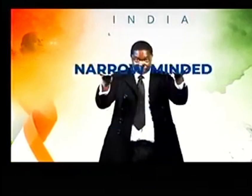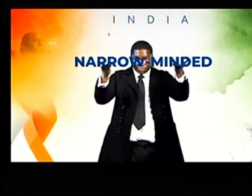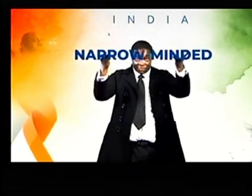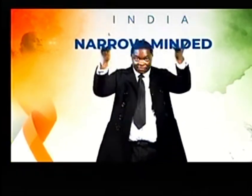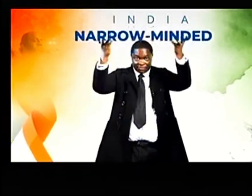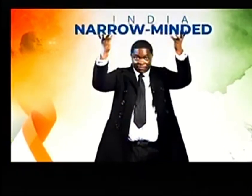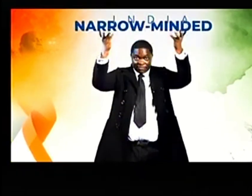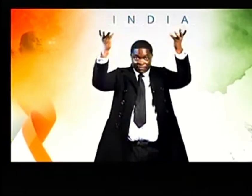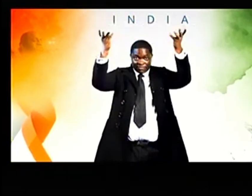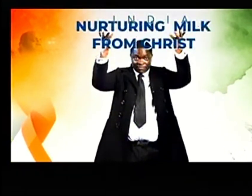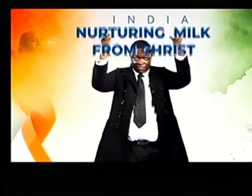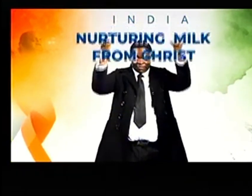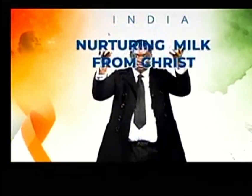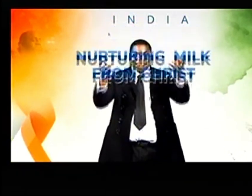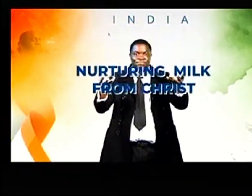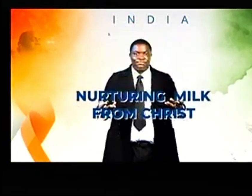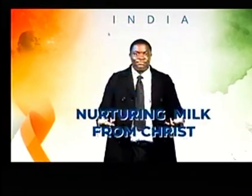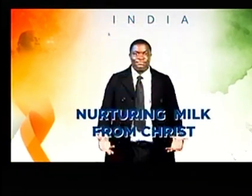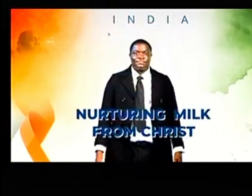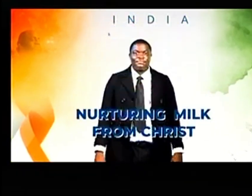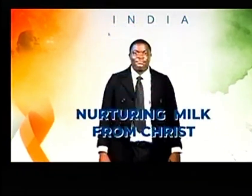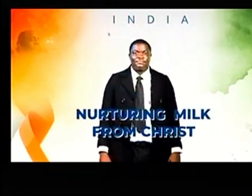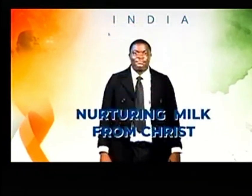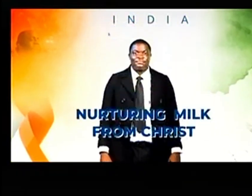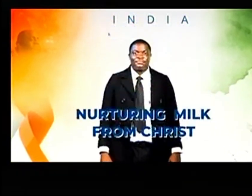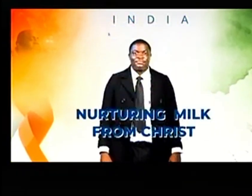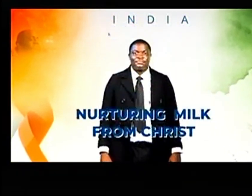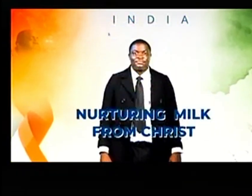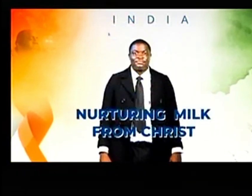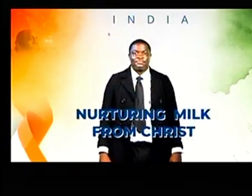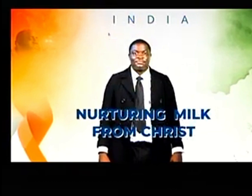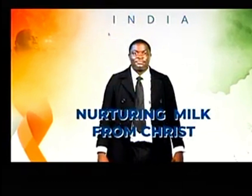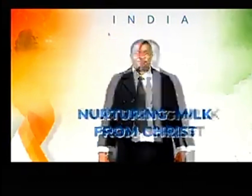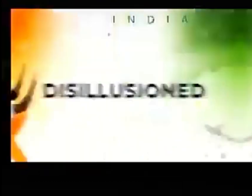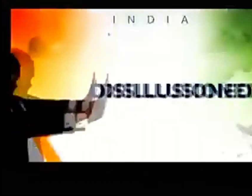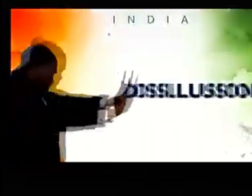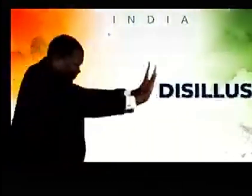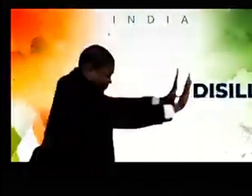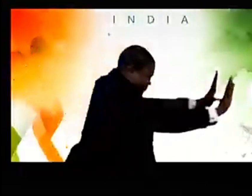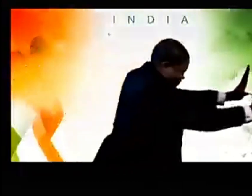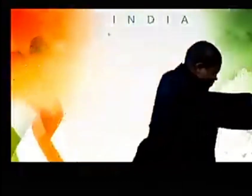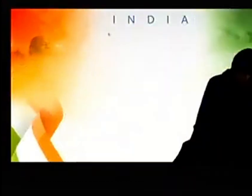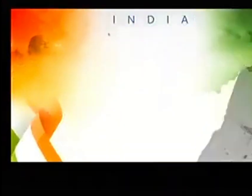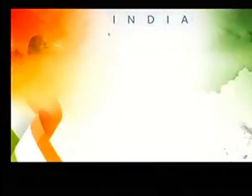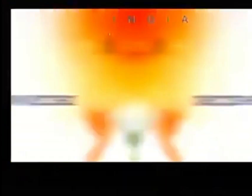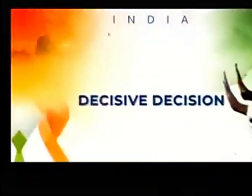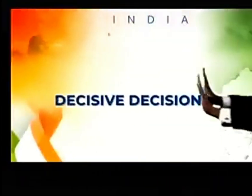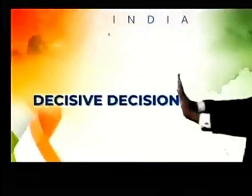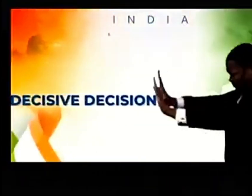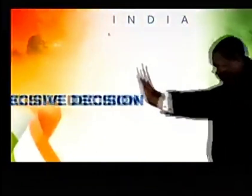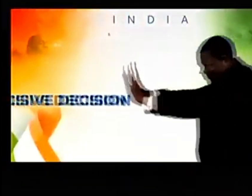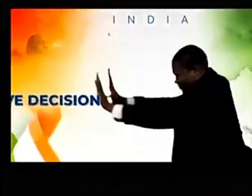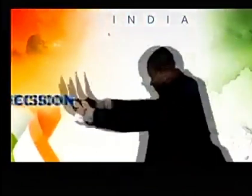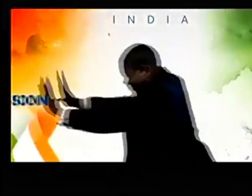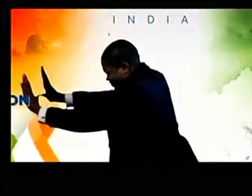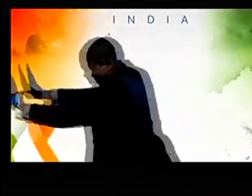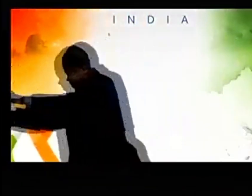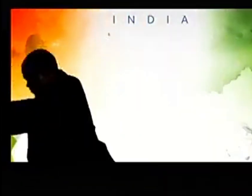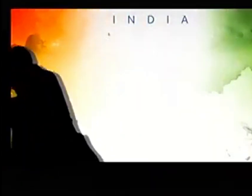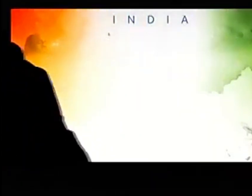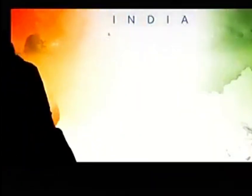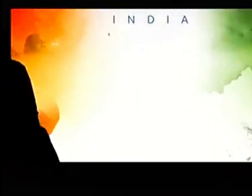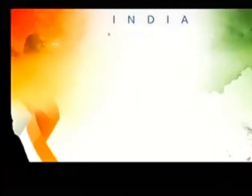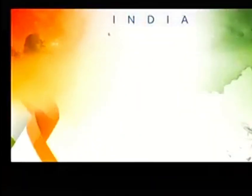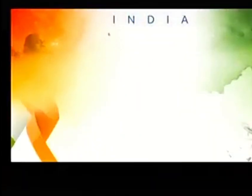From narrow-minded to nurturing milk from Christ. D. From dissolution to a decisive